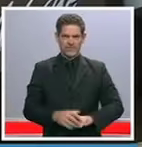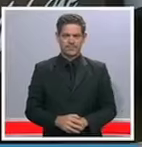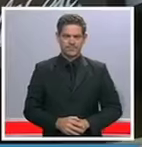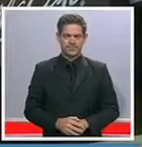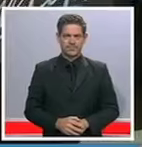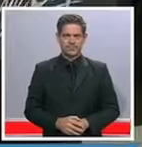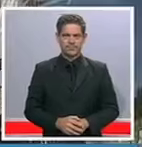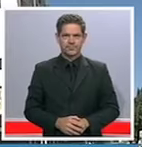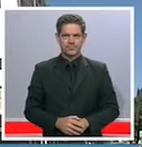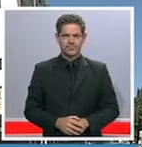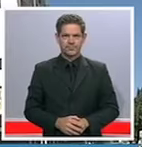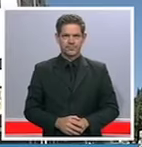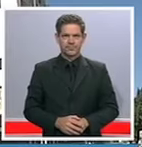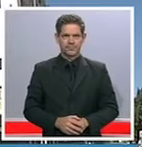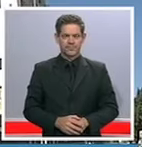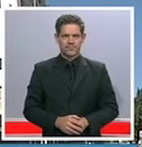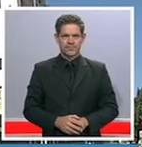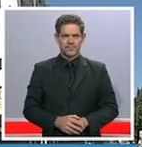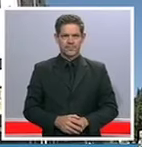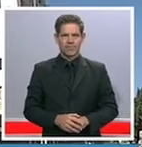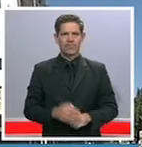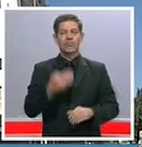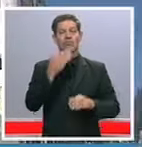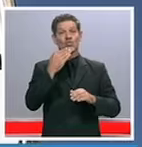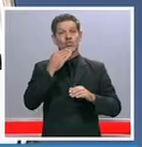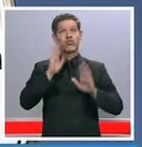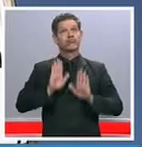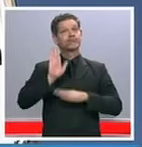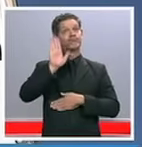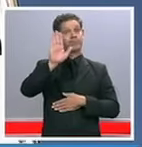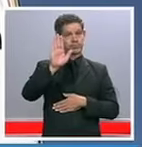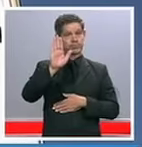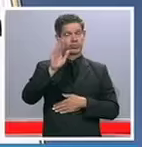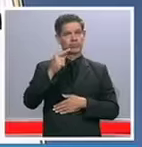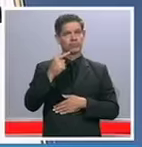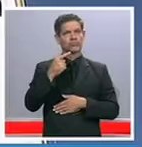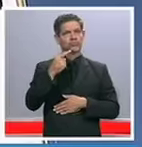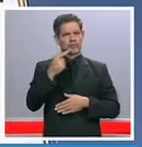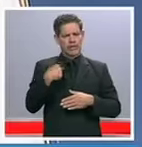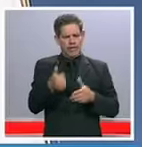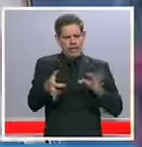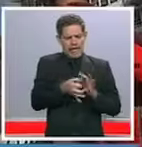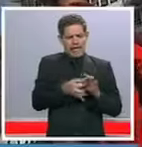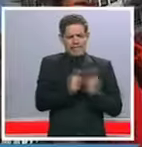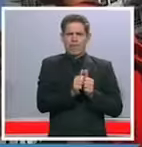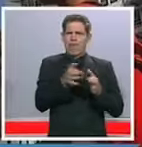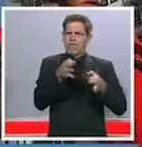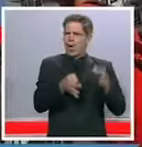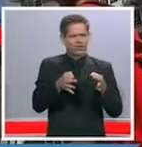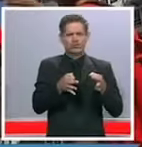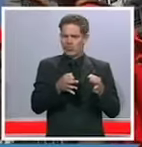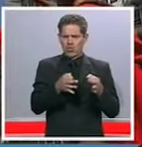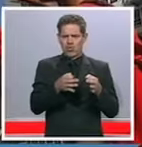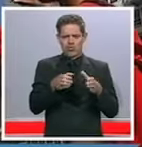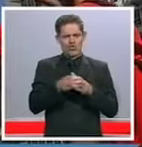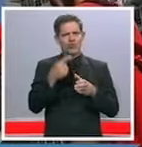Fall poster down. Well, the group driving the poster campaign says they have no political affiliation. They call